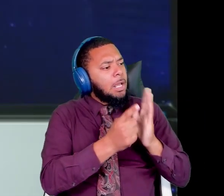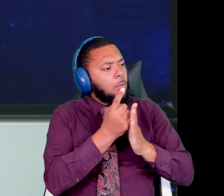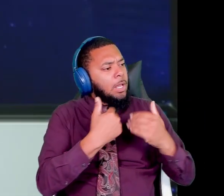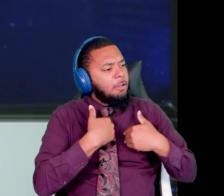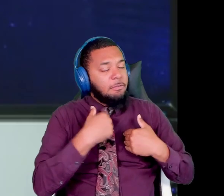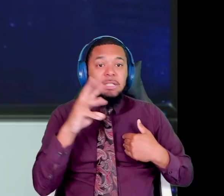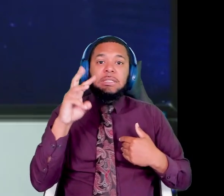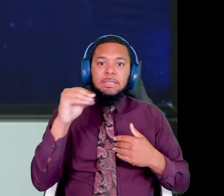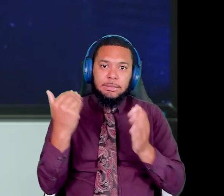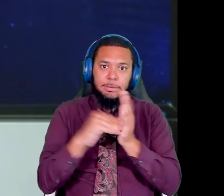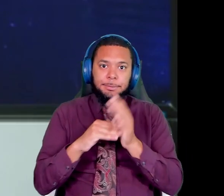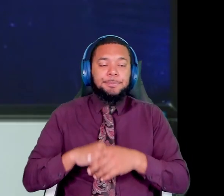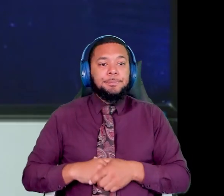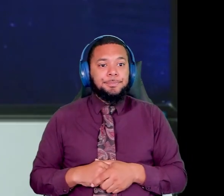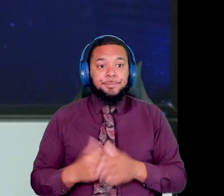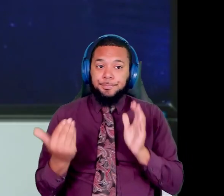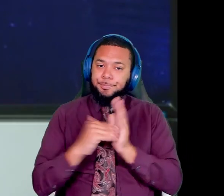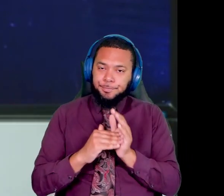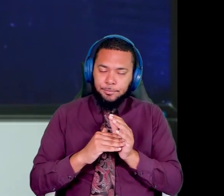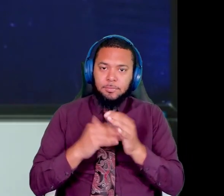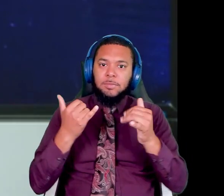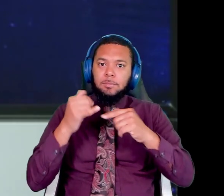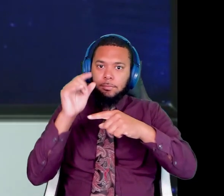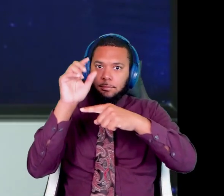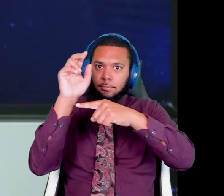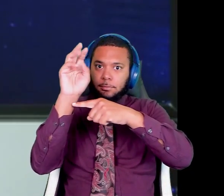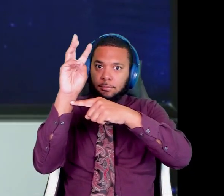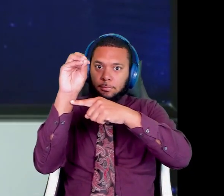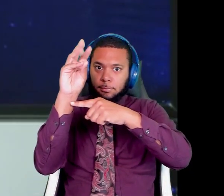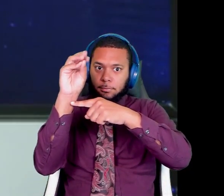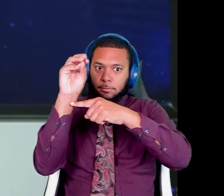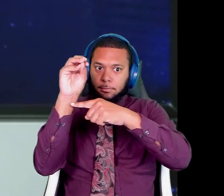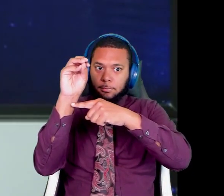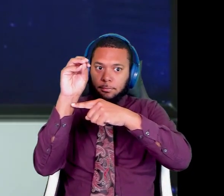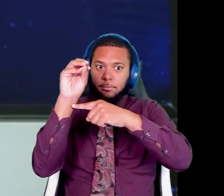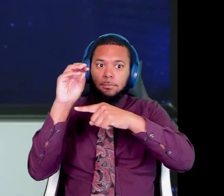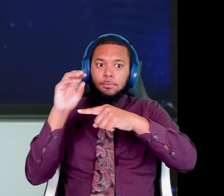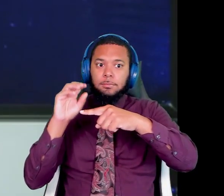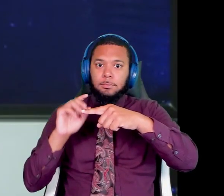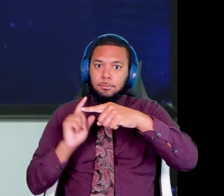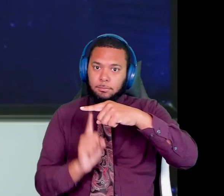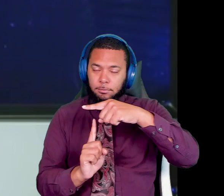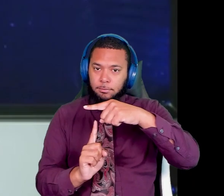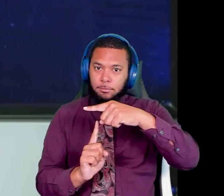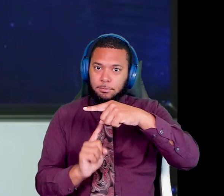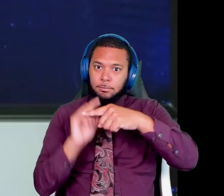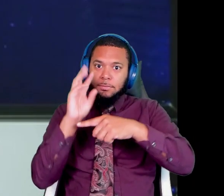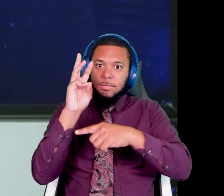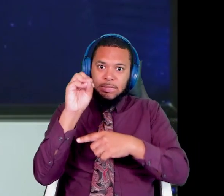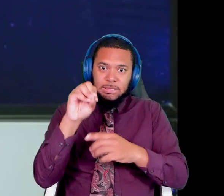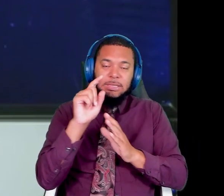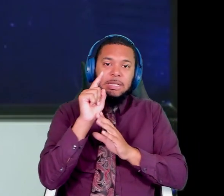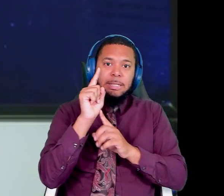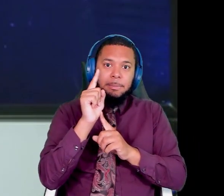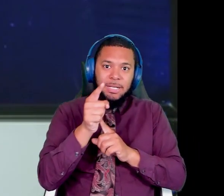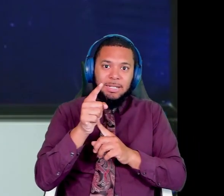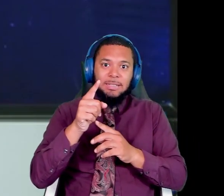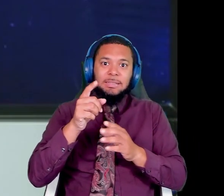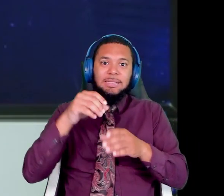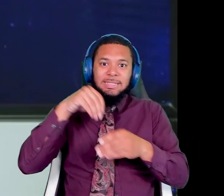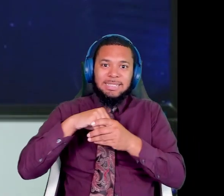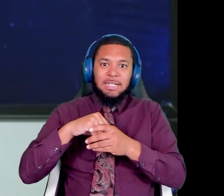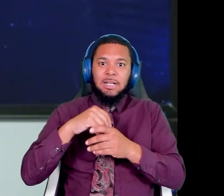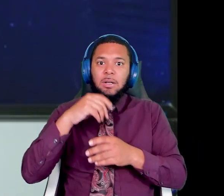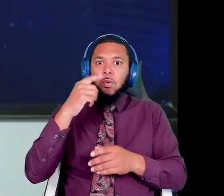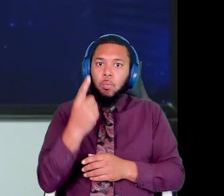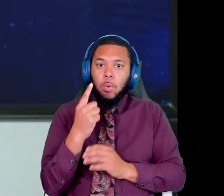60 again. But again, it's in the numerator, right? 60 minutes every 1 hour. So these minutes